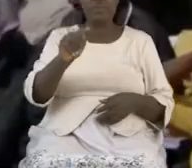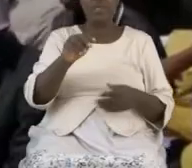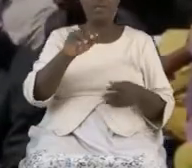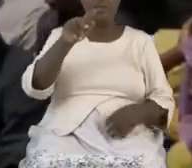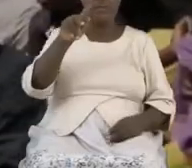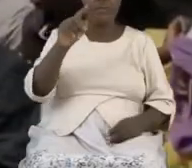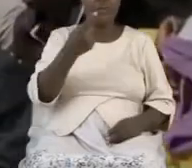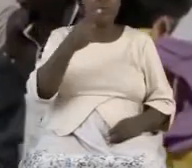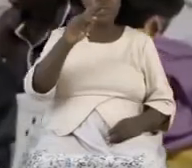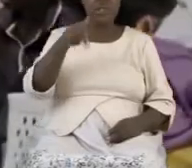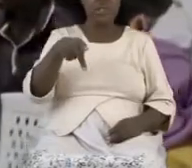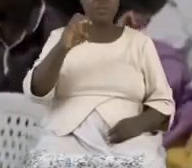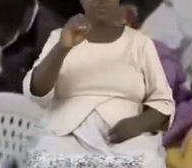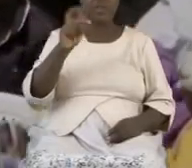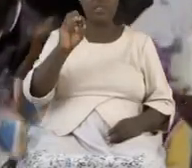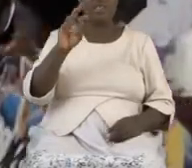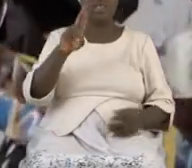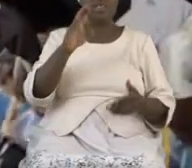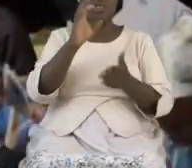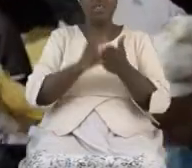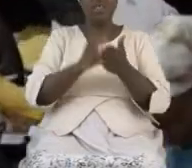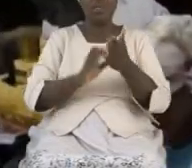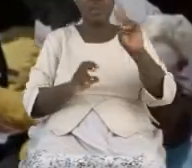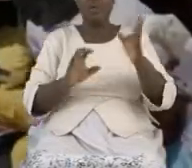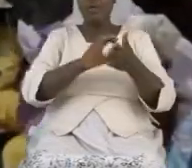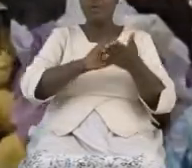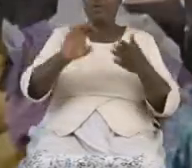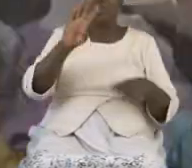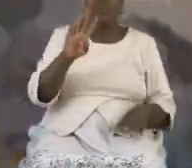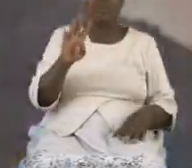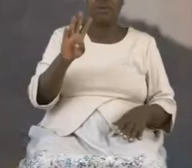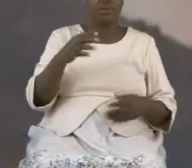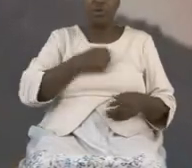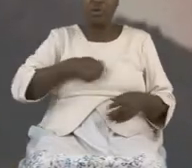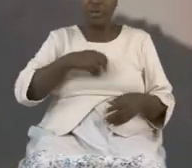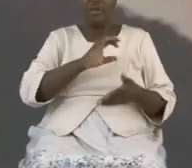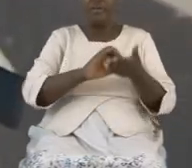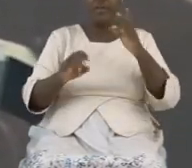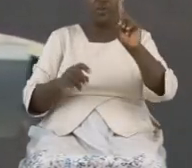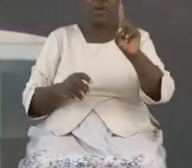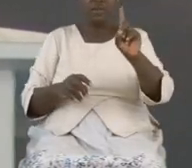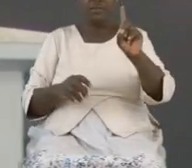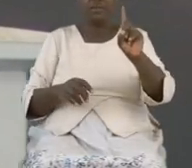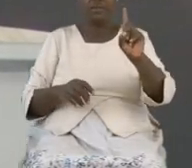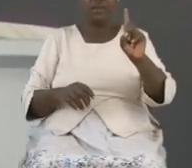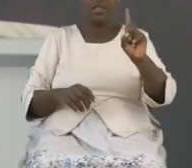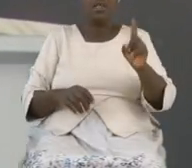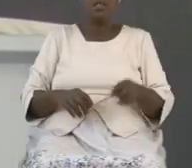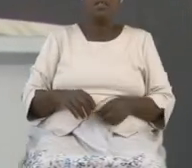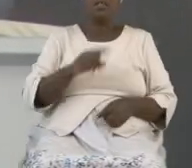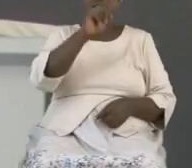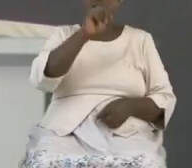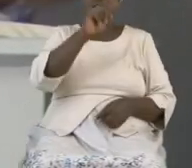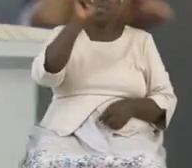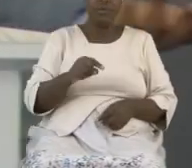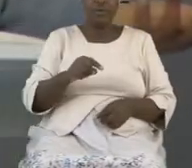1 Peter chapter 2, reading from verse 1. Wherefore, laying aside,